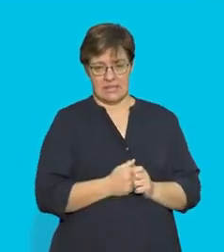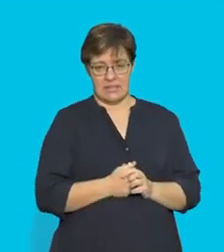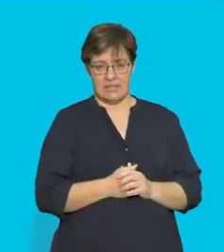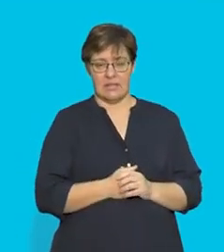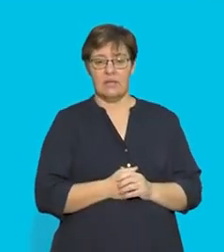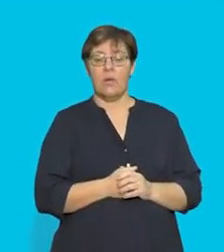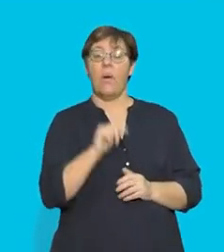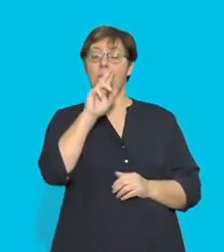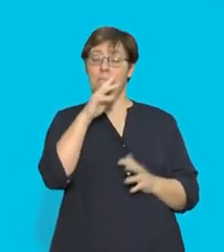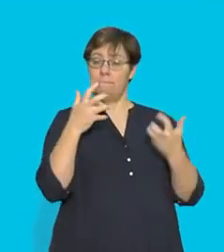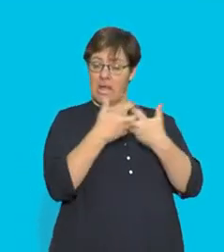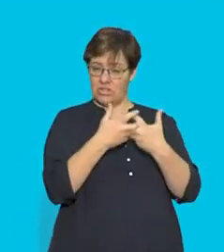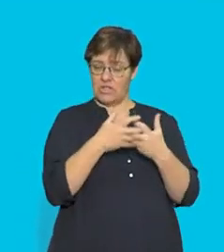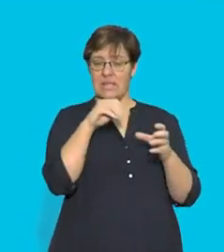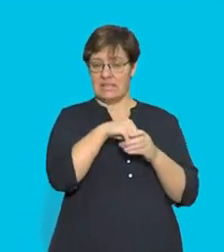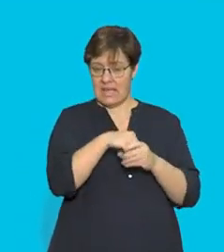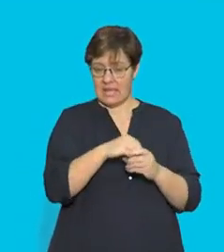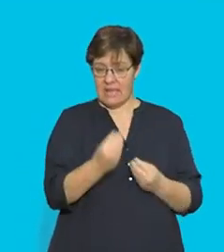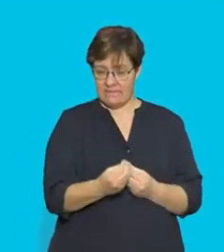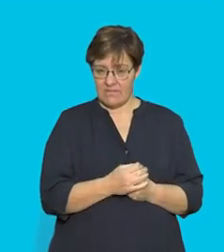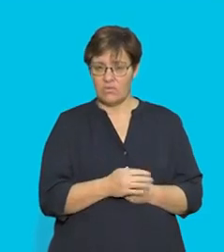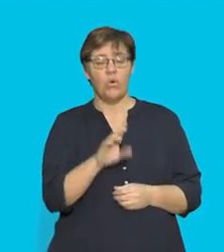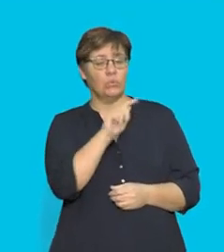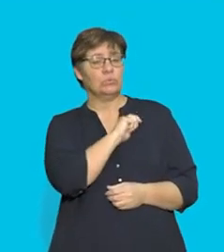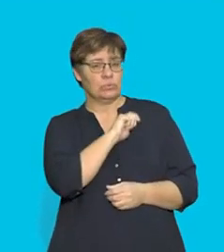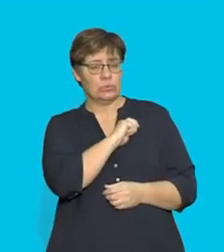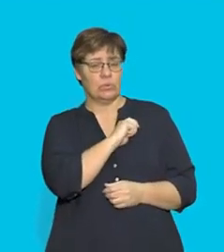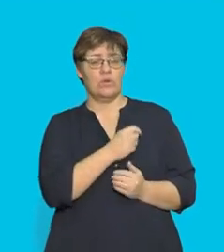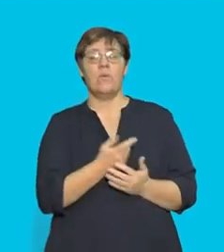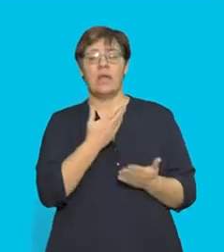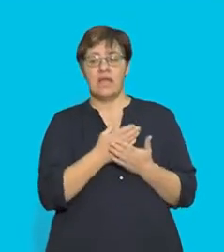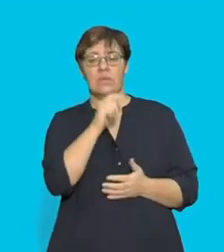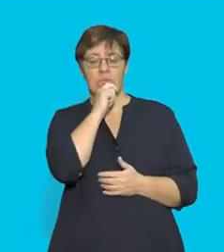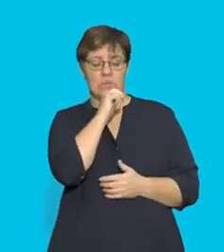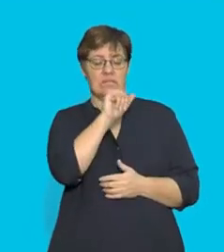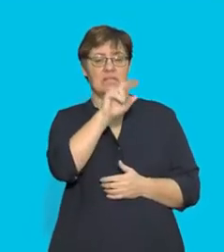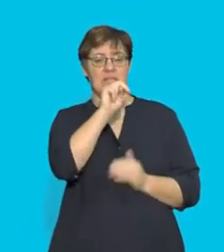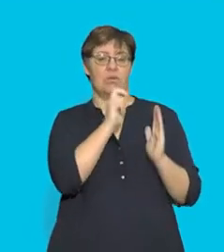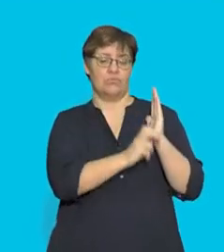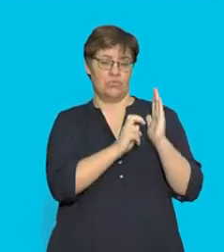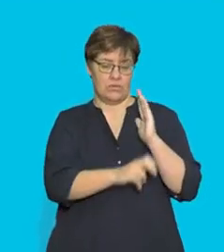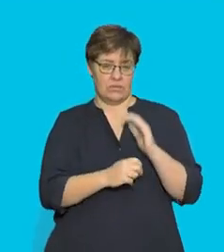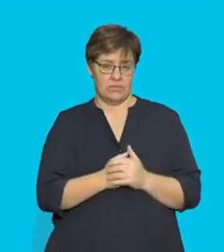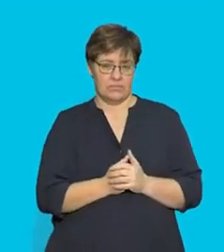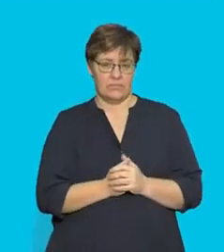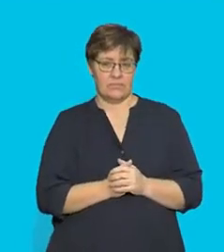of angles inside, which means definitely we can use the sine rule to solve it. Okay,